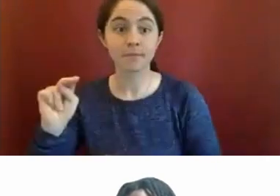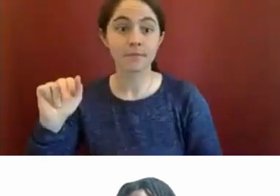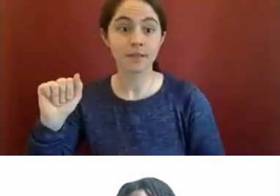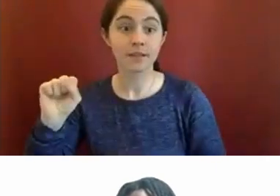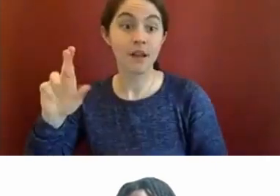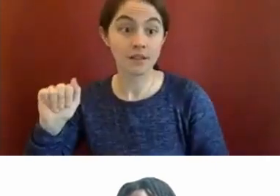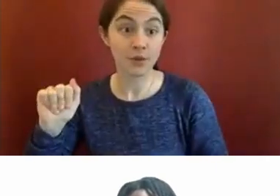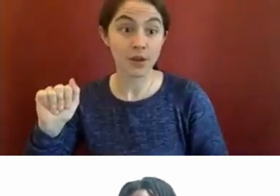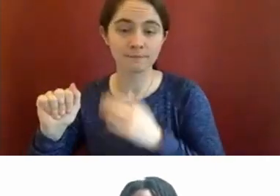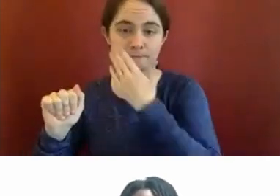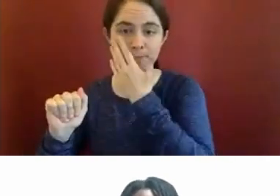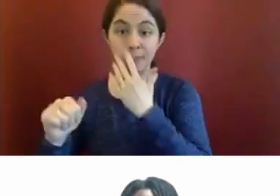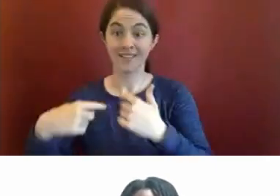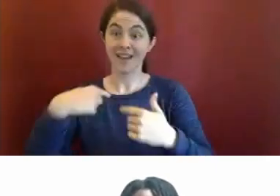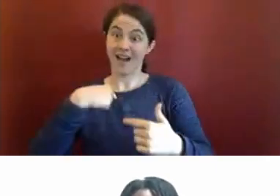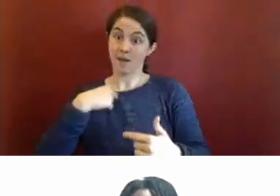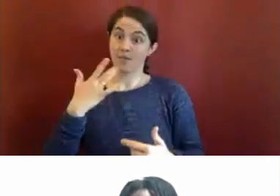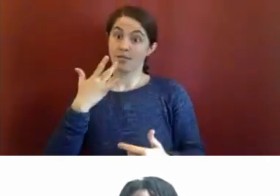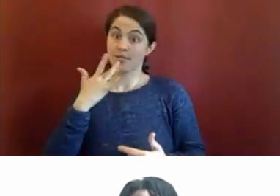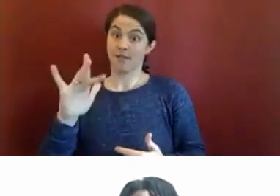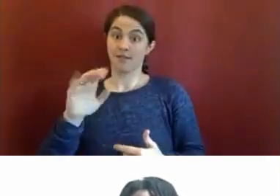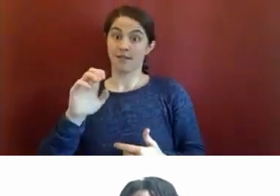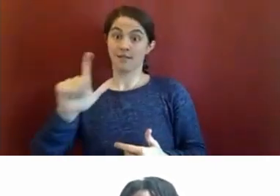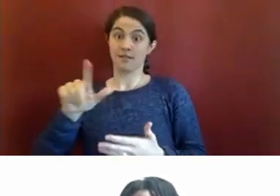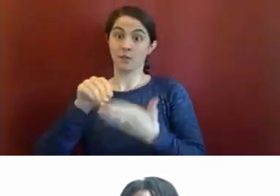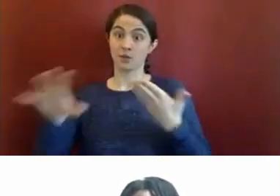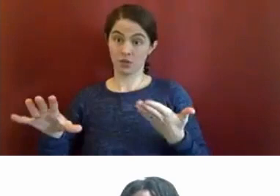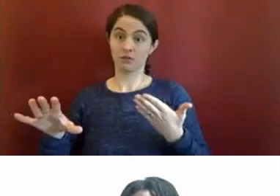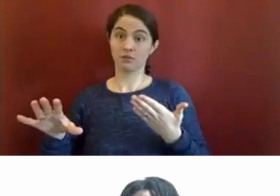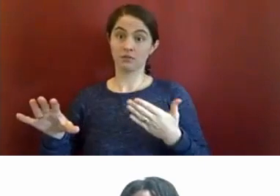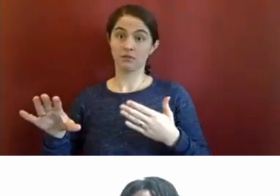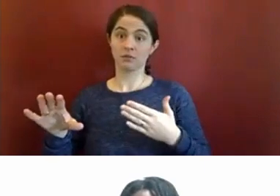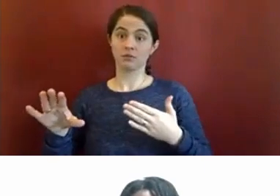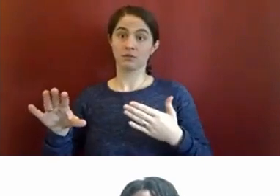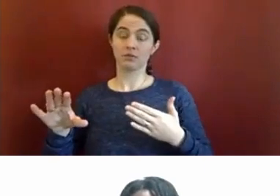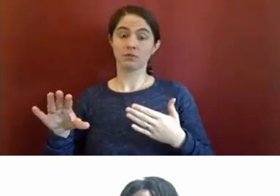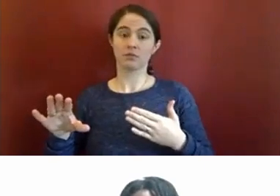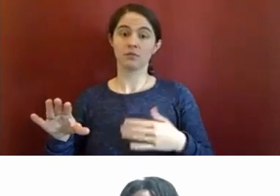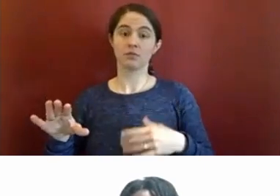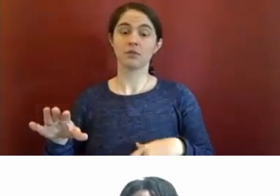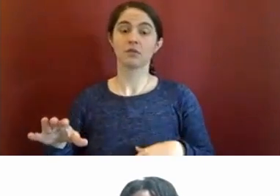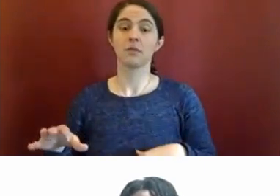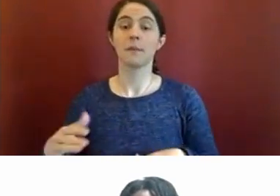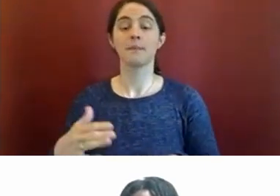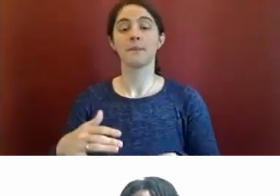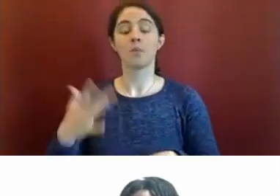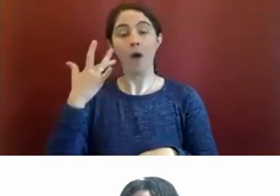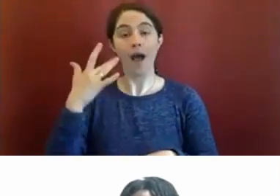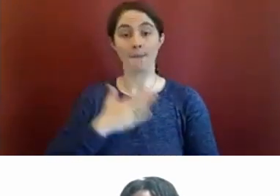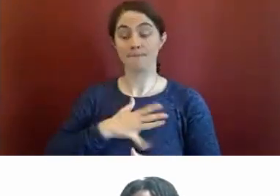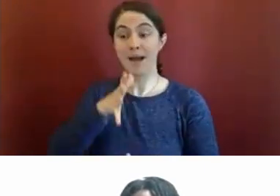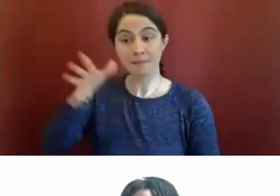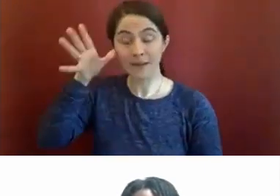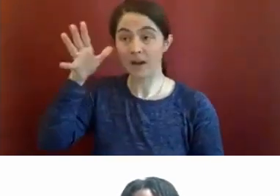I'm one of the luckier Yale students, like former Yale students, because my parents both spoke English. So I didn't have, and on top of that,